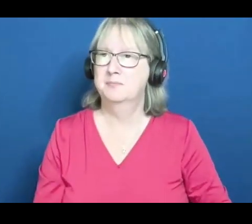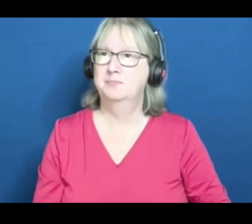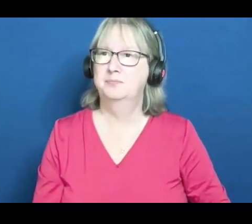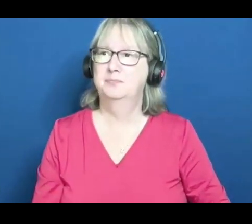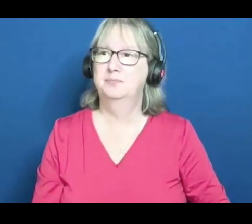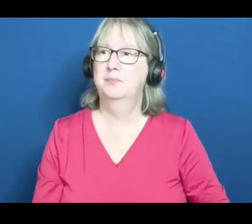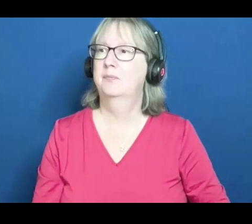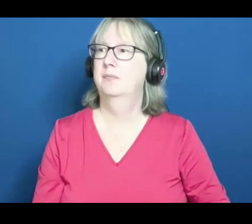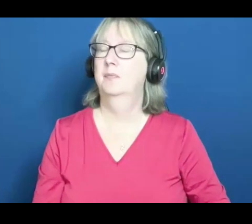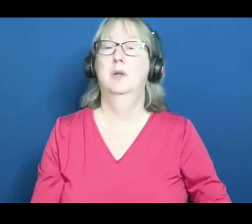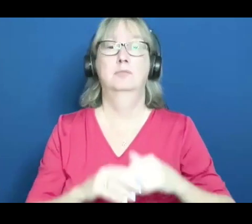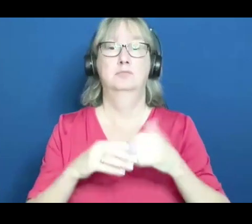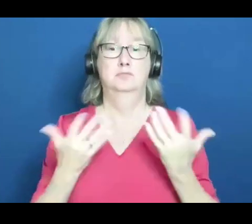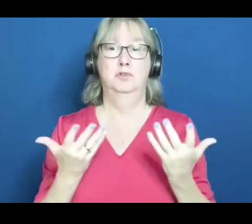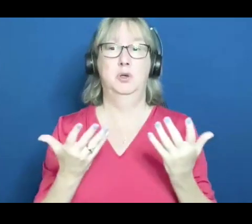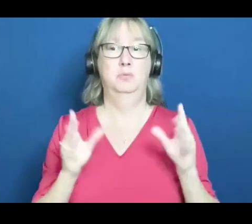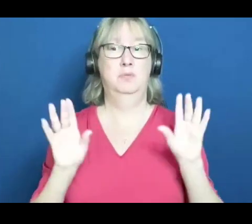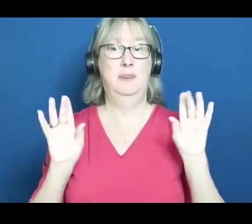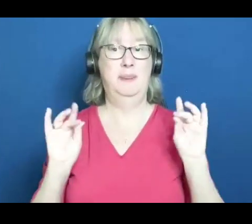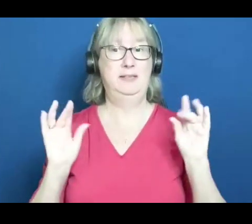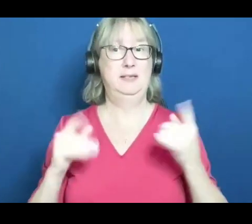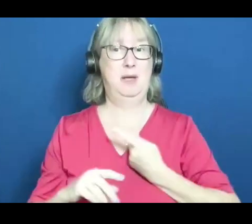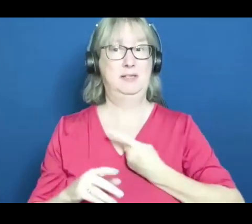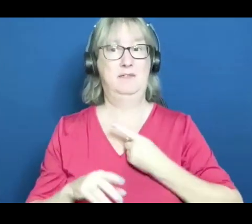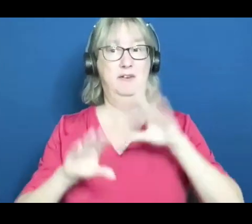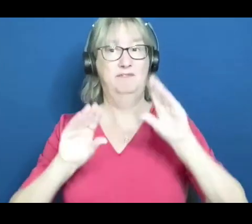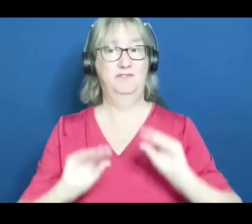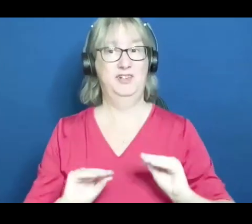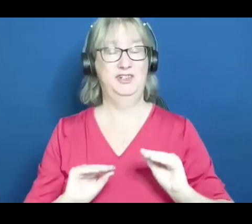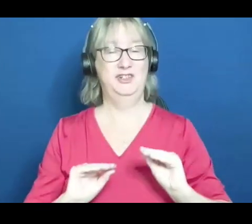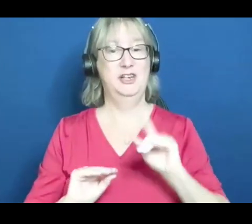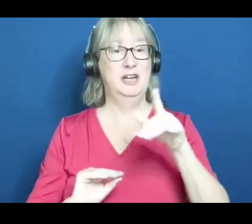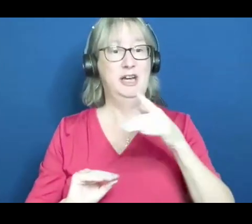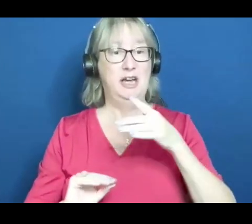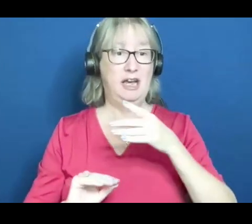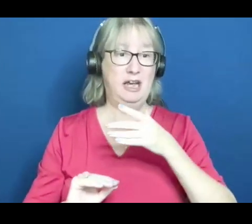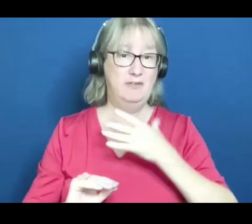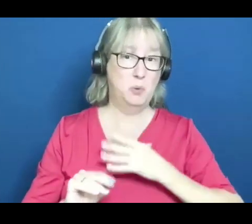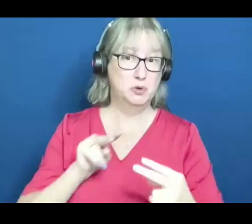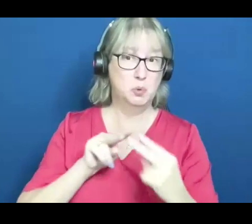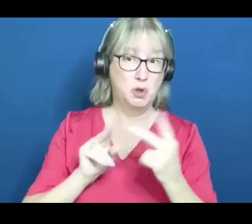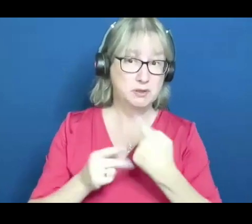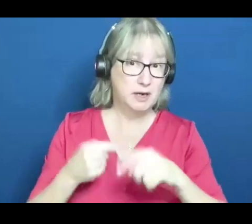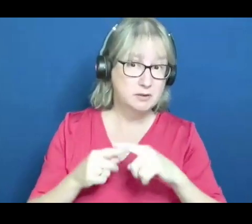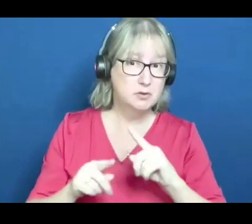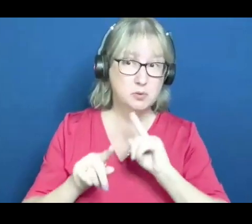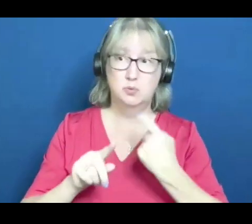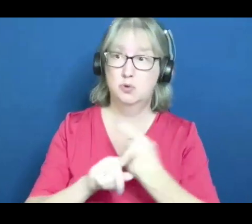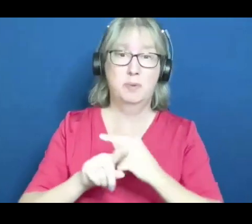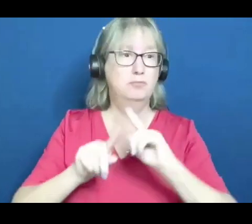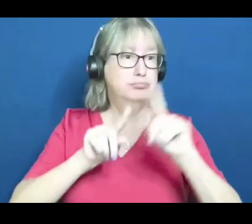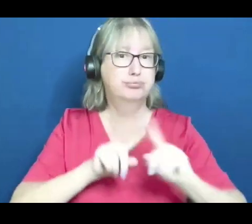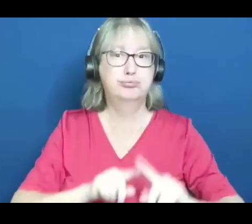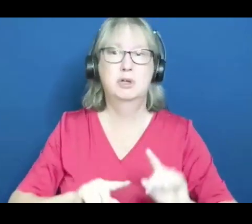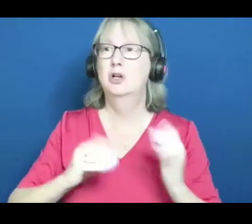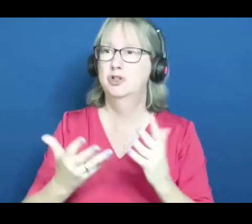yeah, basically, guys, that's it from myself and Paul. If you wish to get in touch with us and talk about the different services, obviously we're going to do the